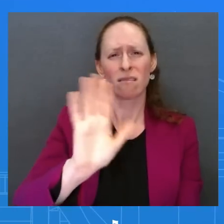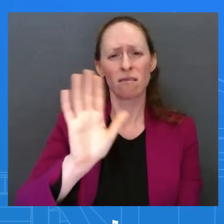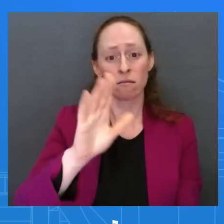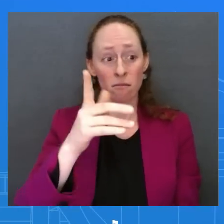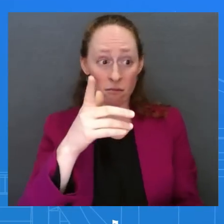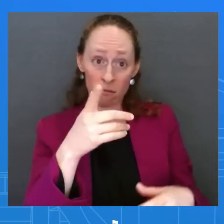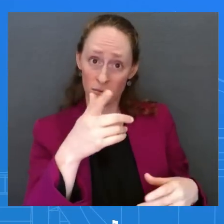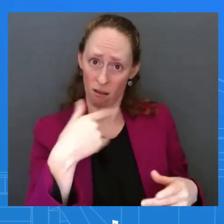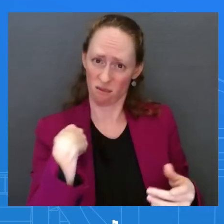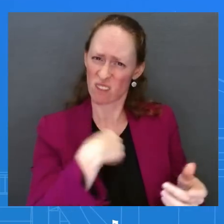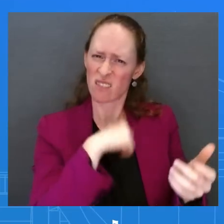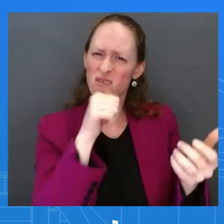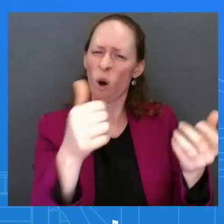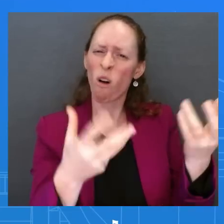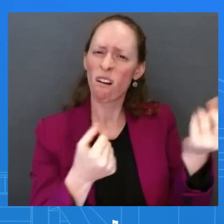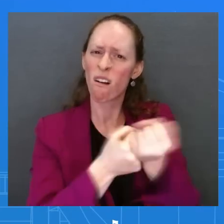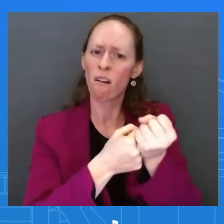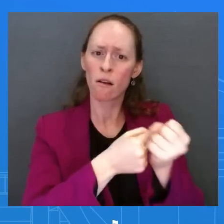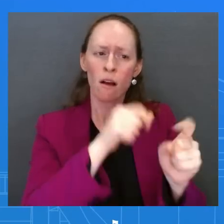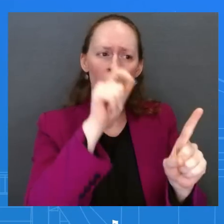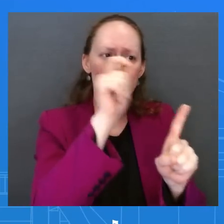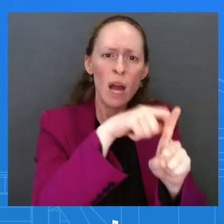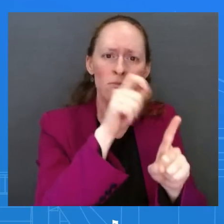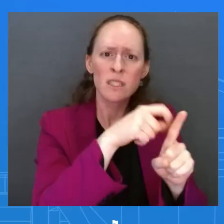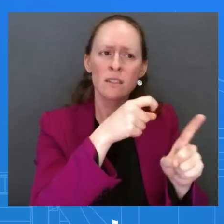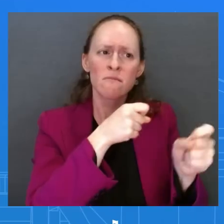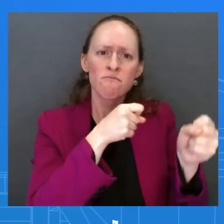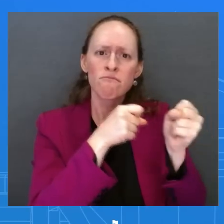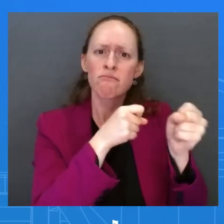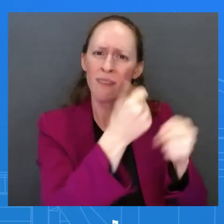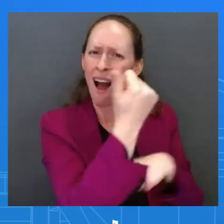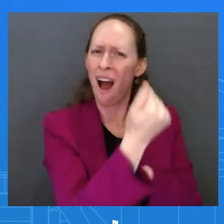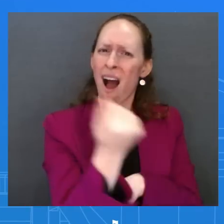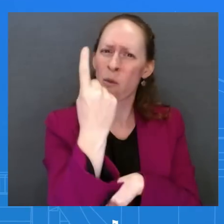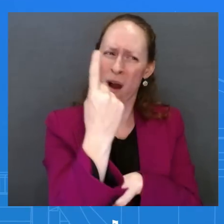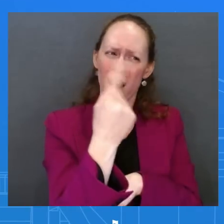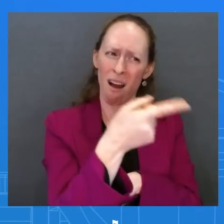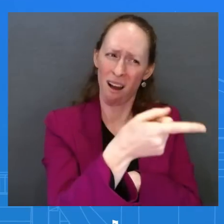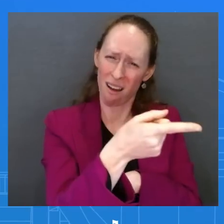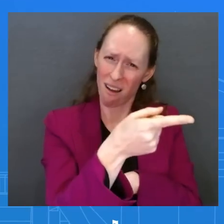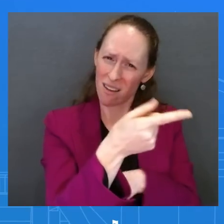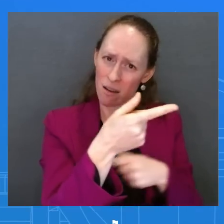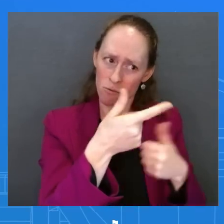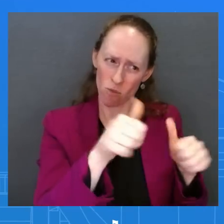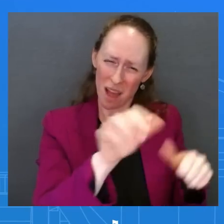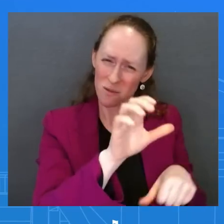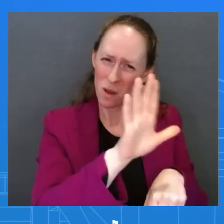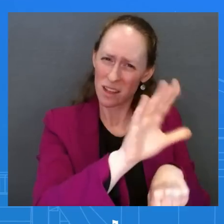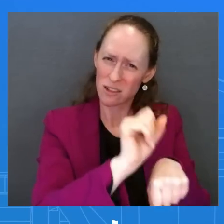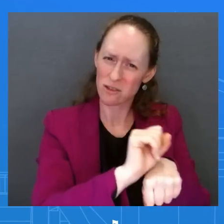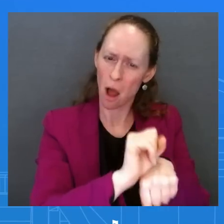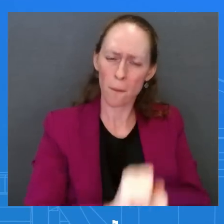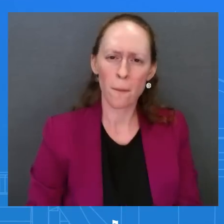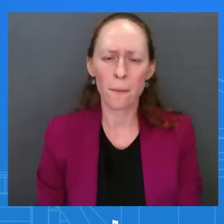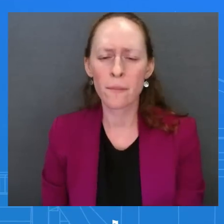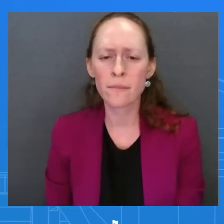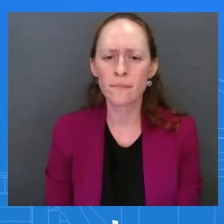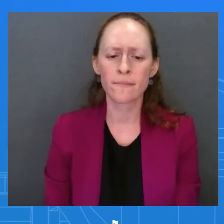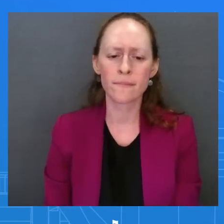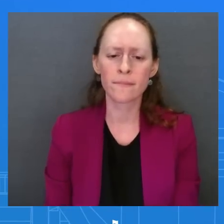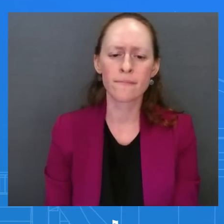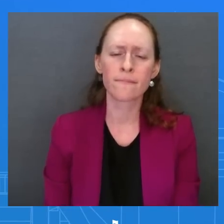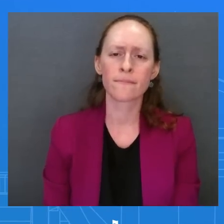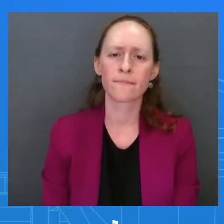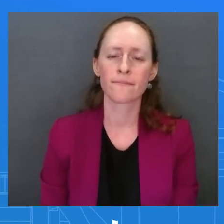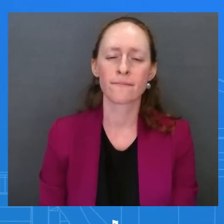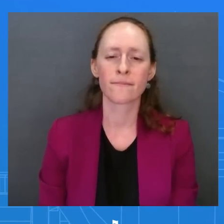to do their job. And so I just want to be very clear about that. Discriminating against me for the past 9 months.